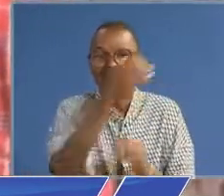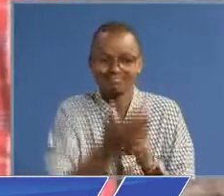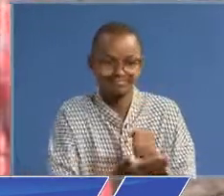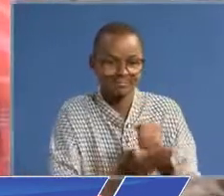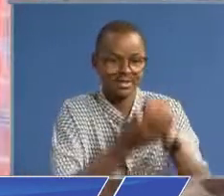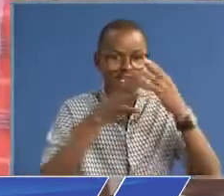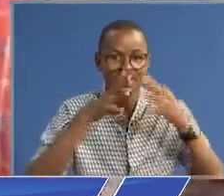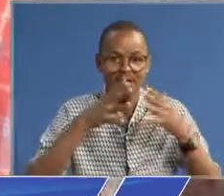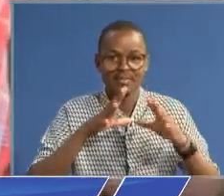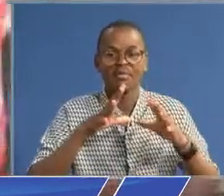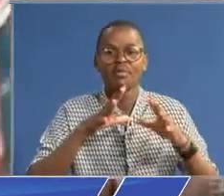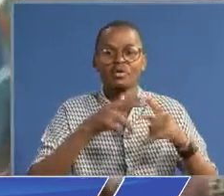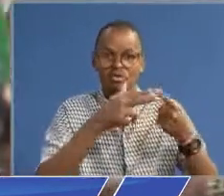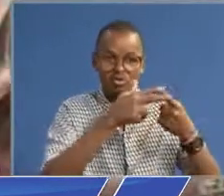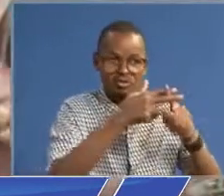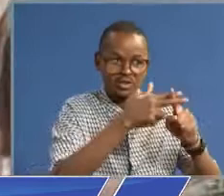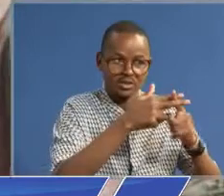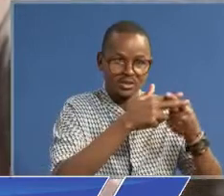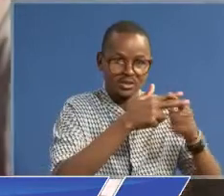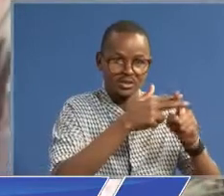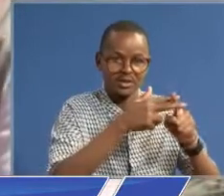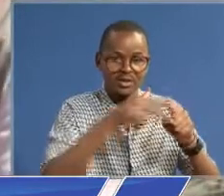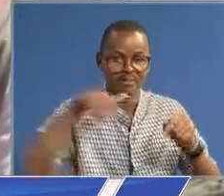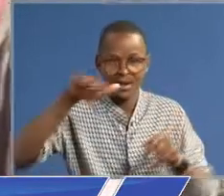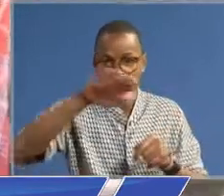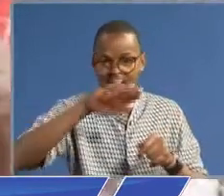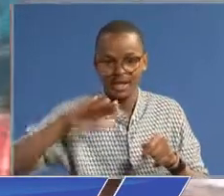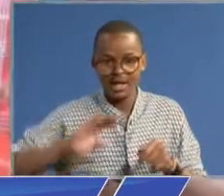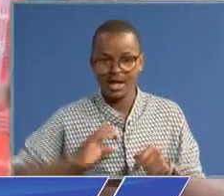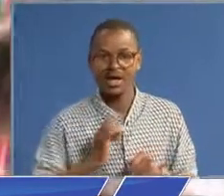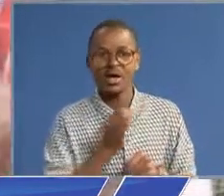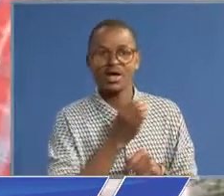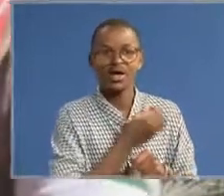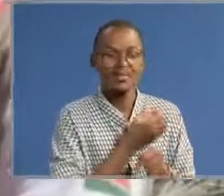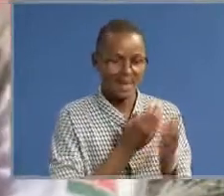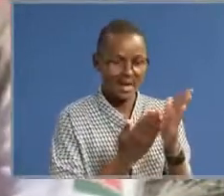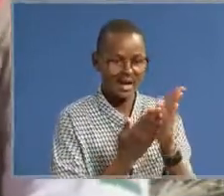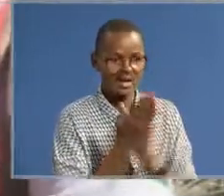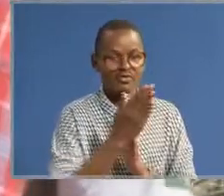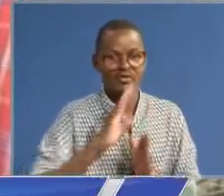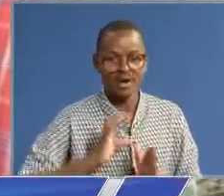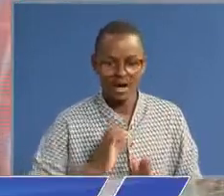kusaidia sisi turekebishe nini? Mazingara zetu, maendeleo zetu.